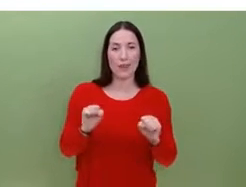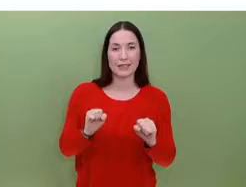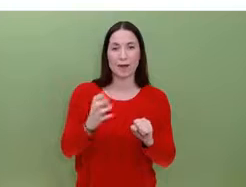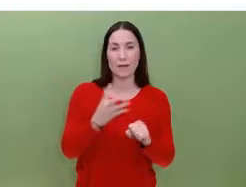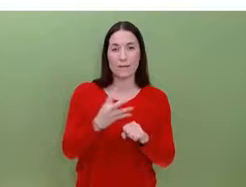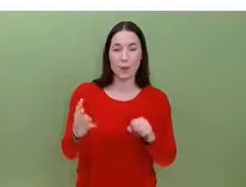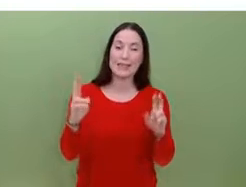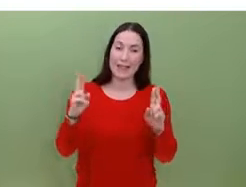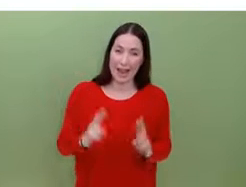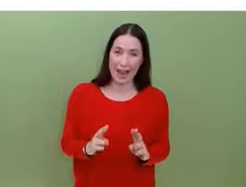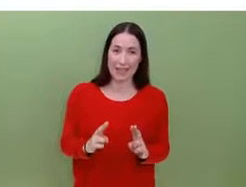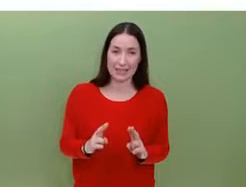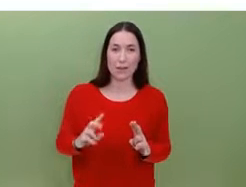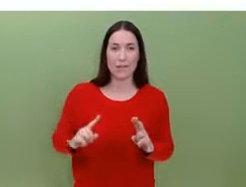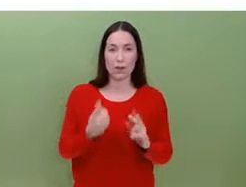contact.